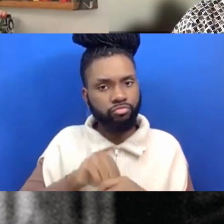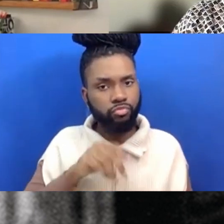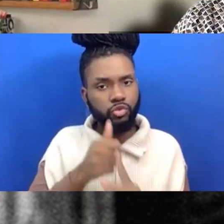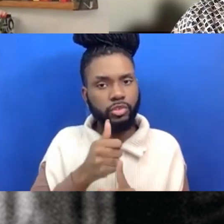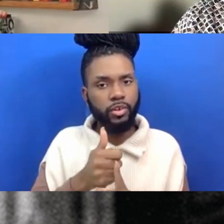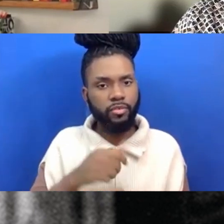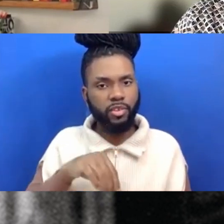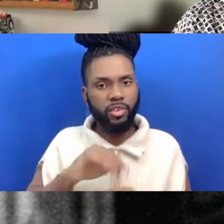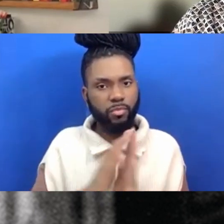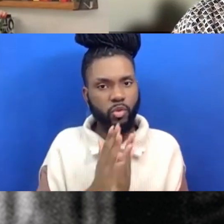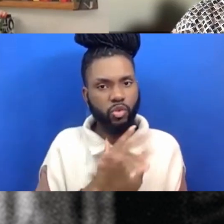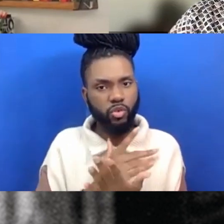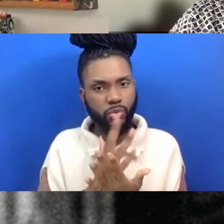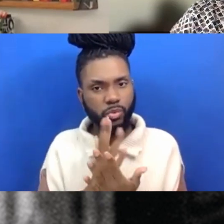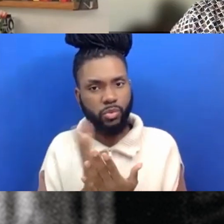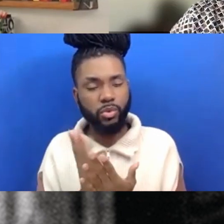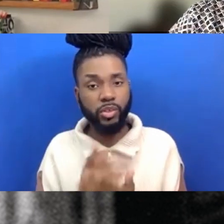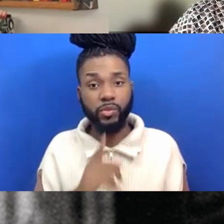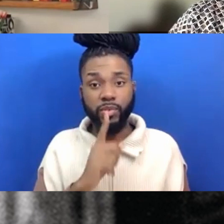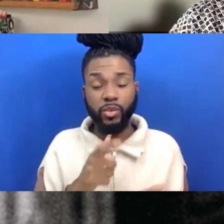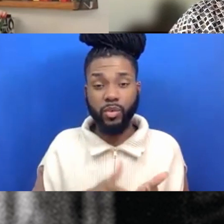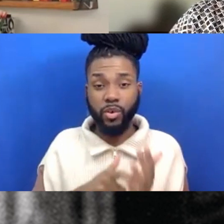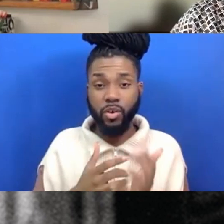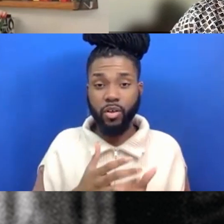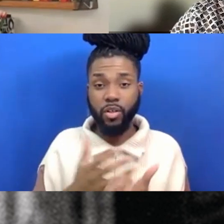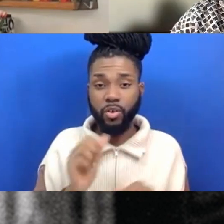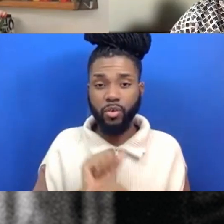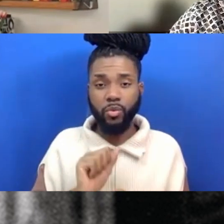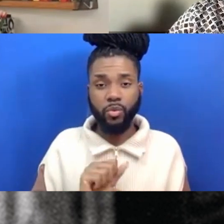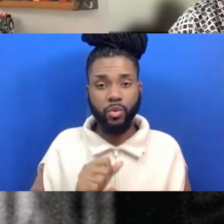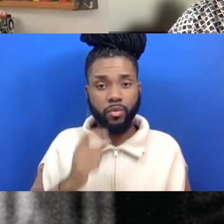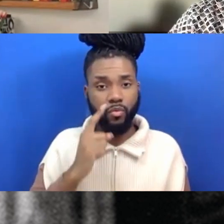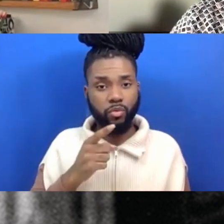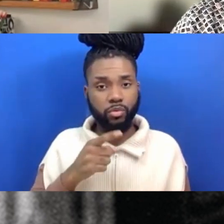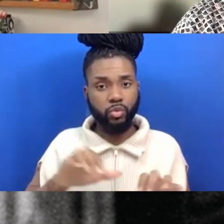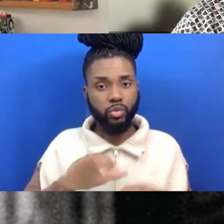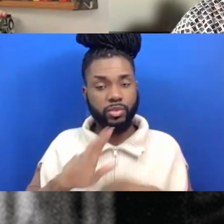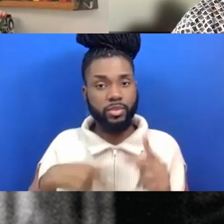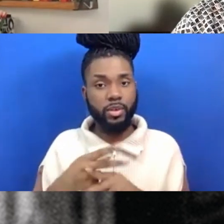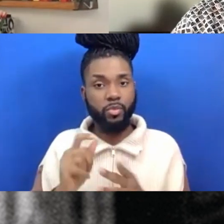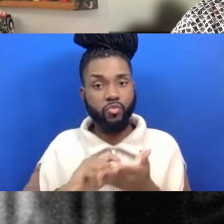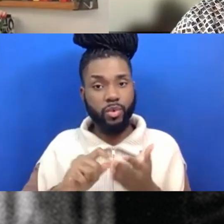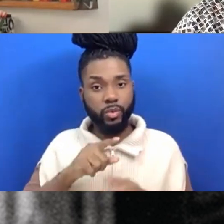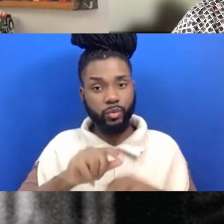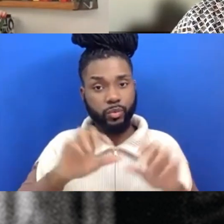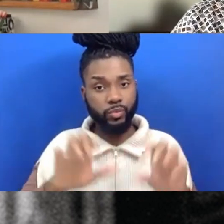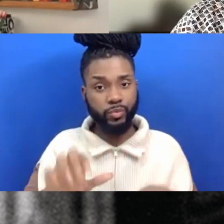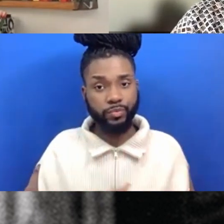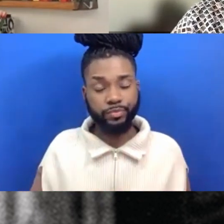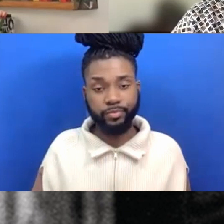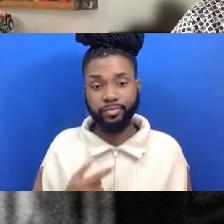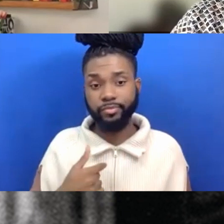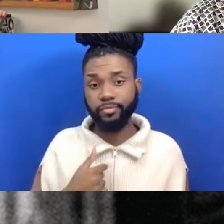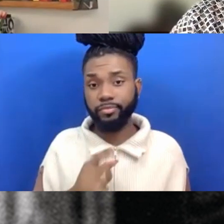a great deal of labor to do the kind of writing that you're doing. And I'm just grateful that